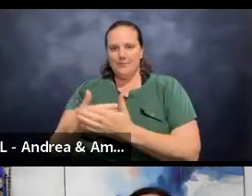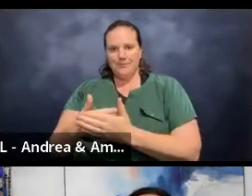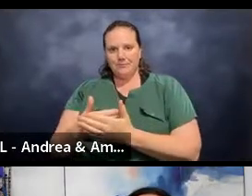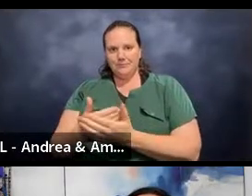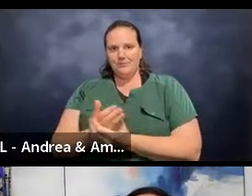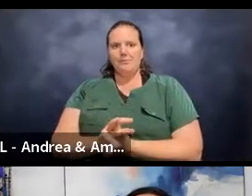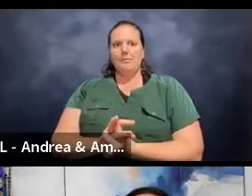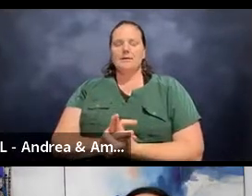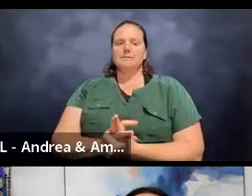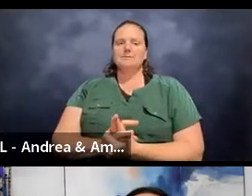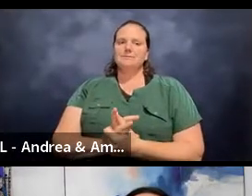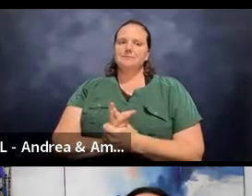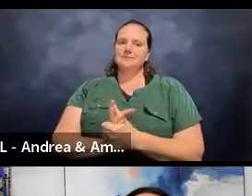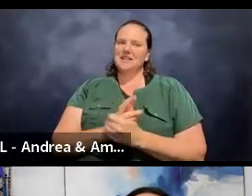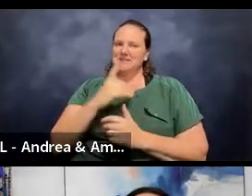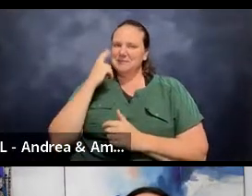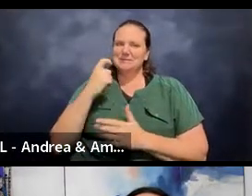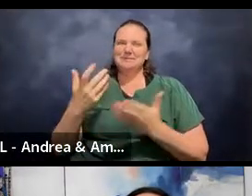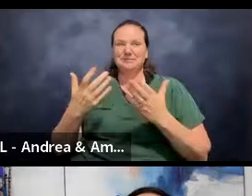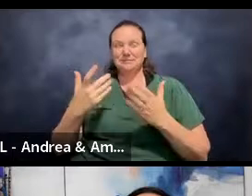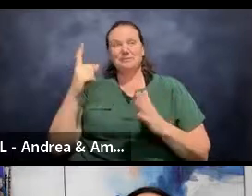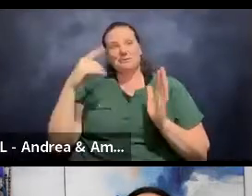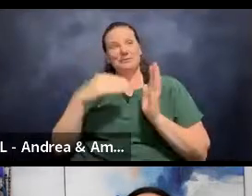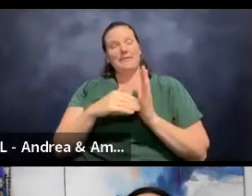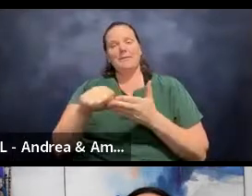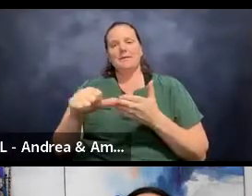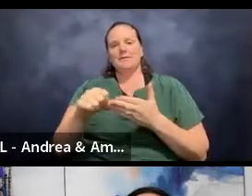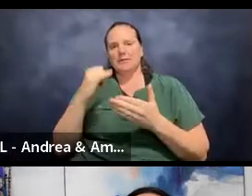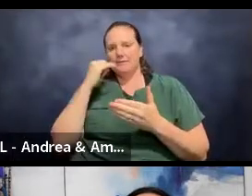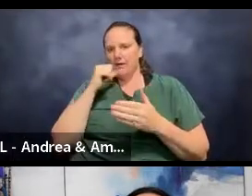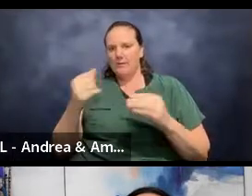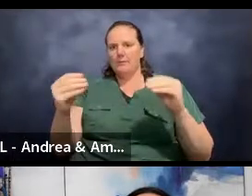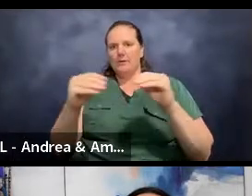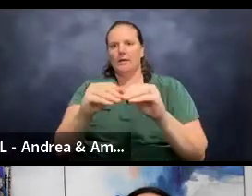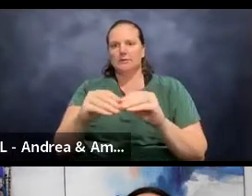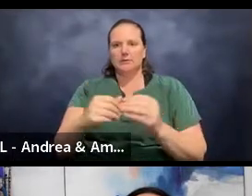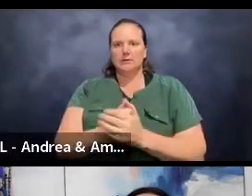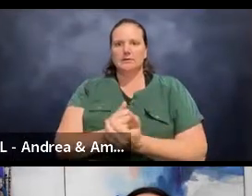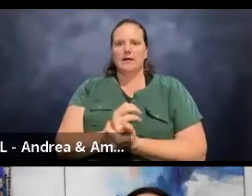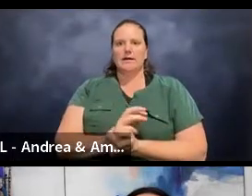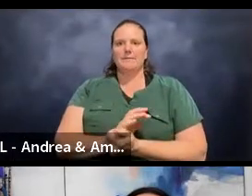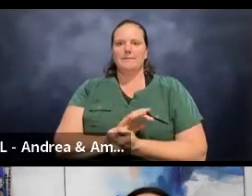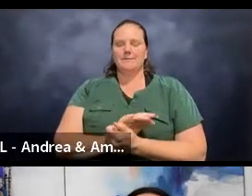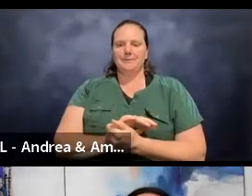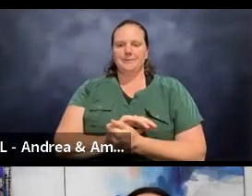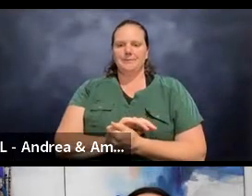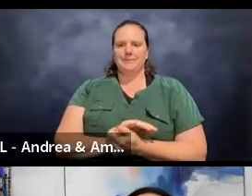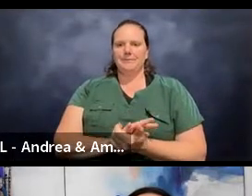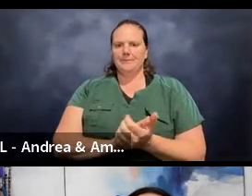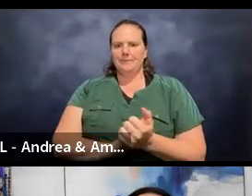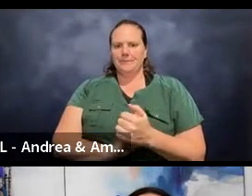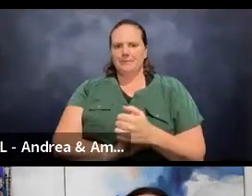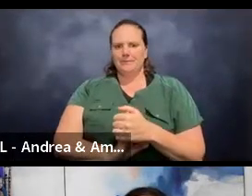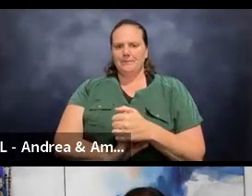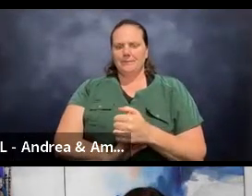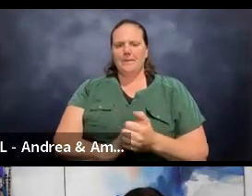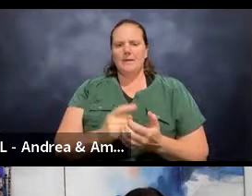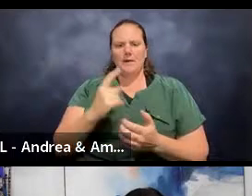is at least 1,000 pages, if not more. So I think I